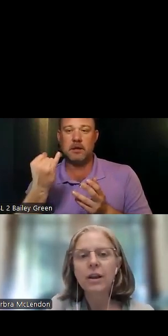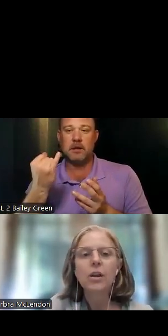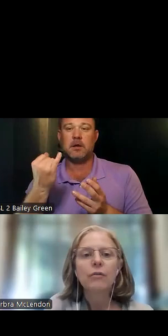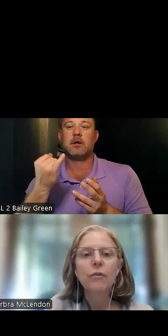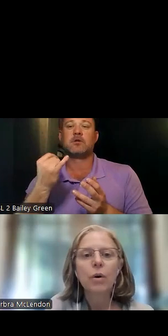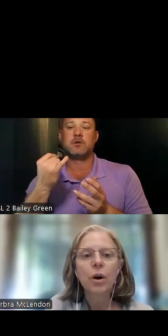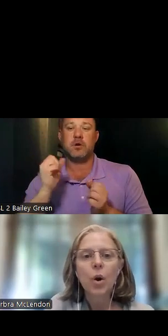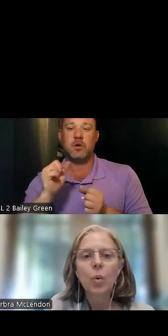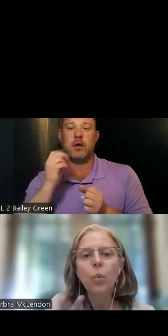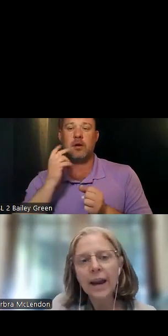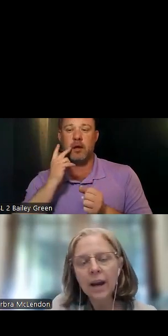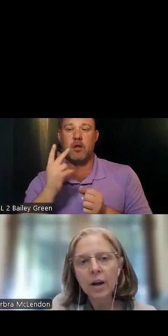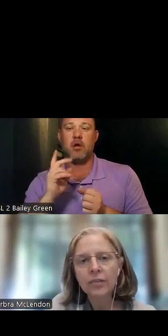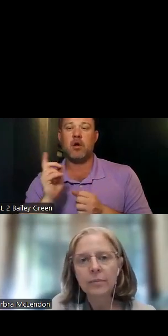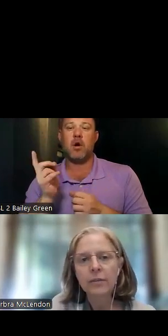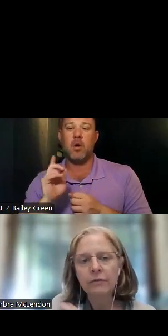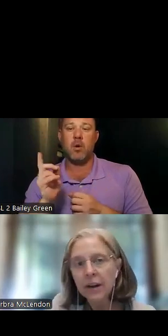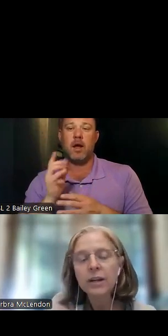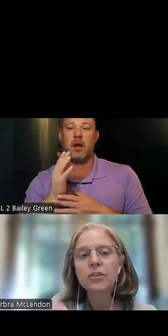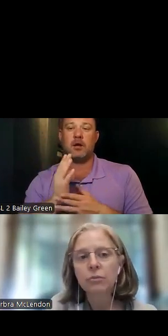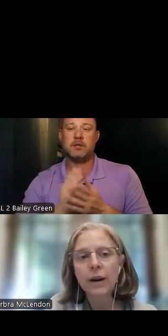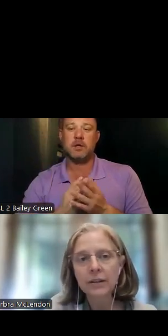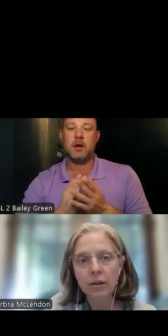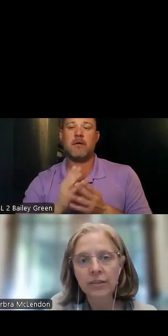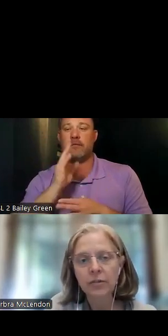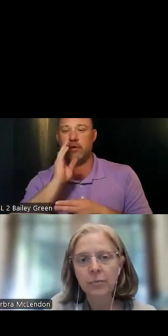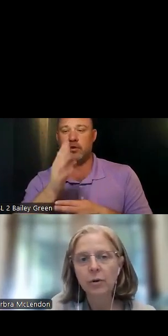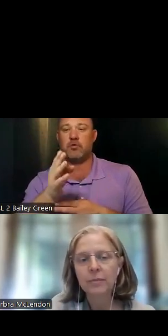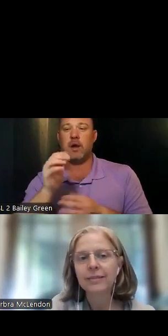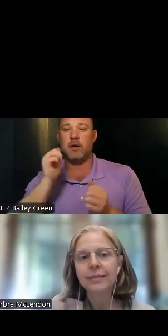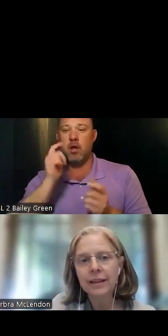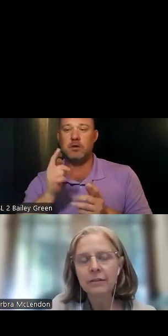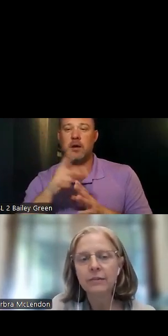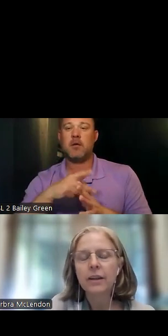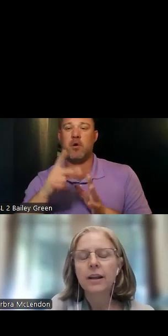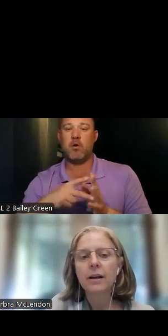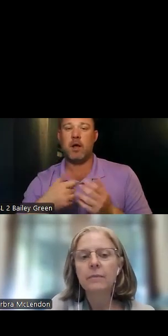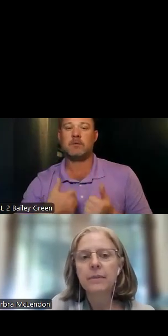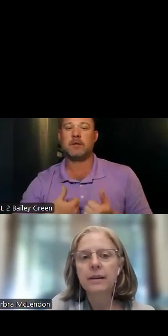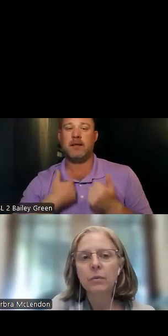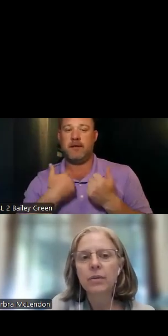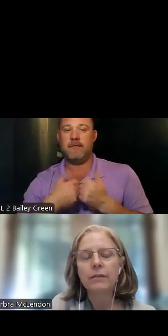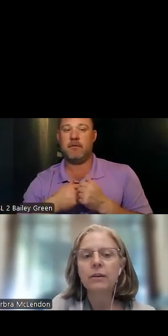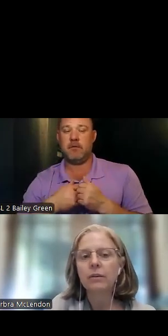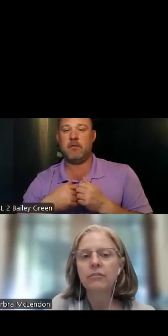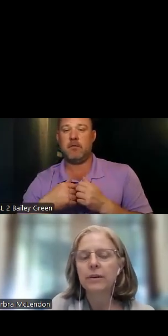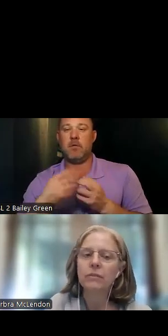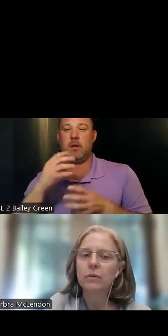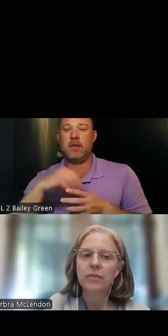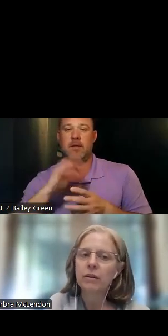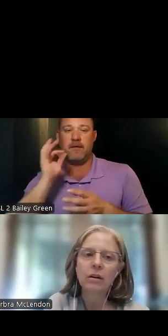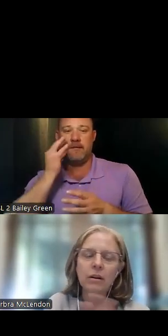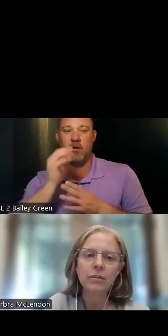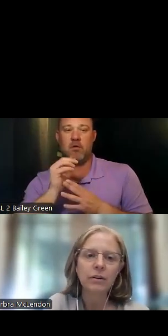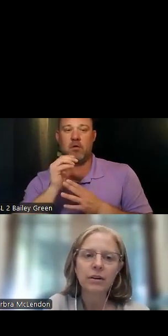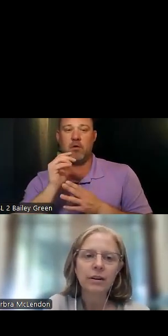lookout for where some of the very direct Alzheimer's programs live within the federal government. And of course,